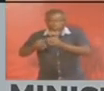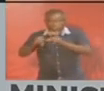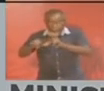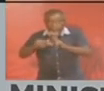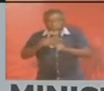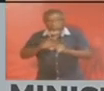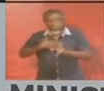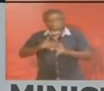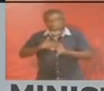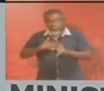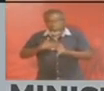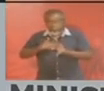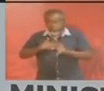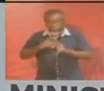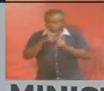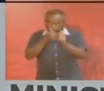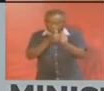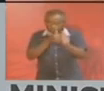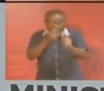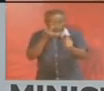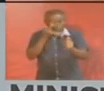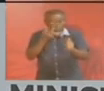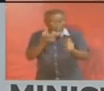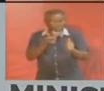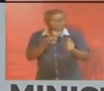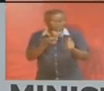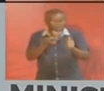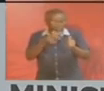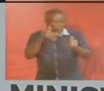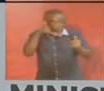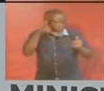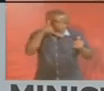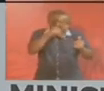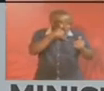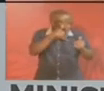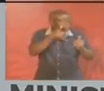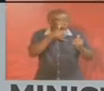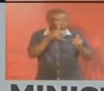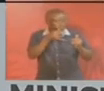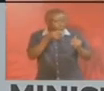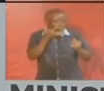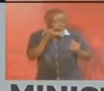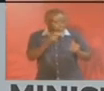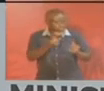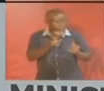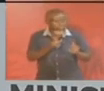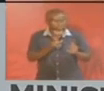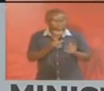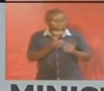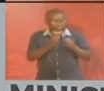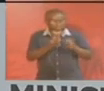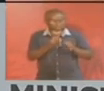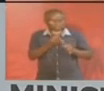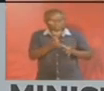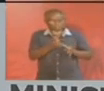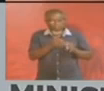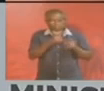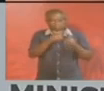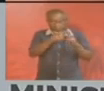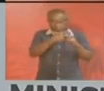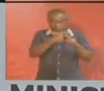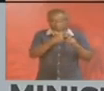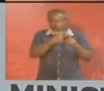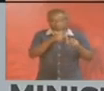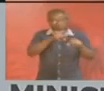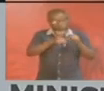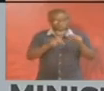is the normal protocol is that they actually quarantined in Tobago. If we pick it up thereafter, then of course they quarantined in Trinidad. So